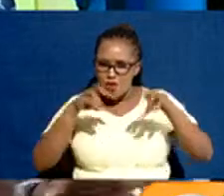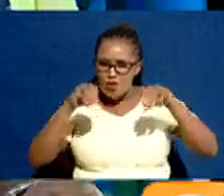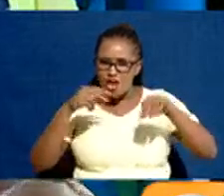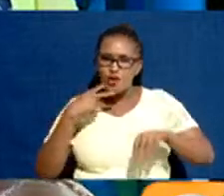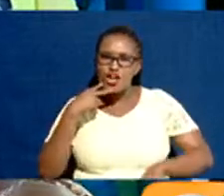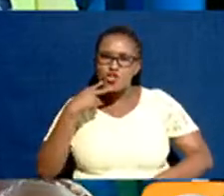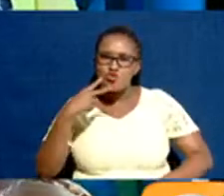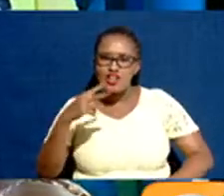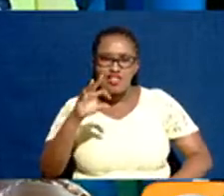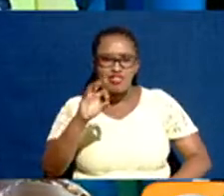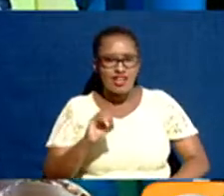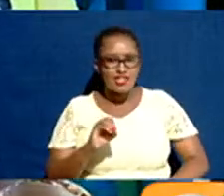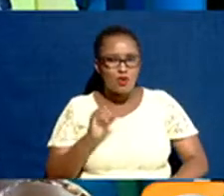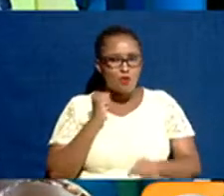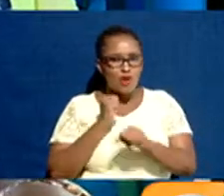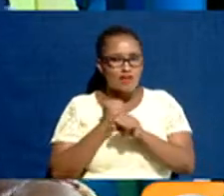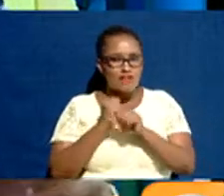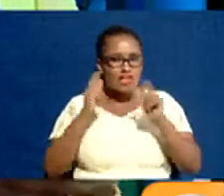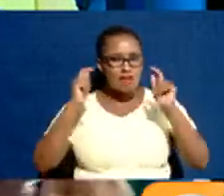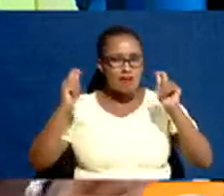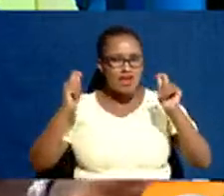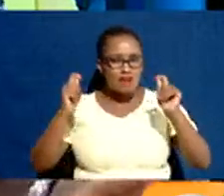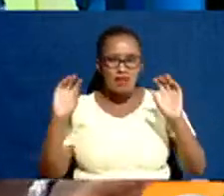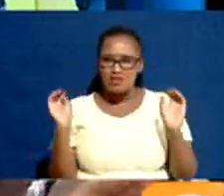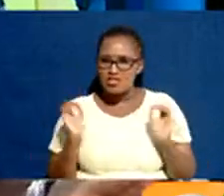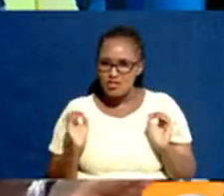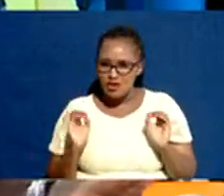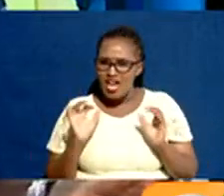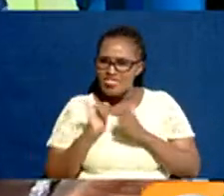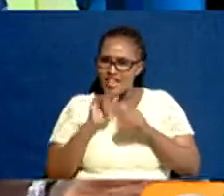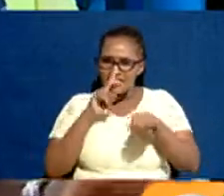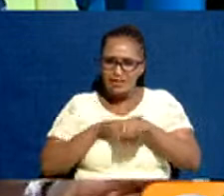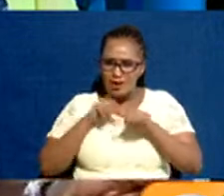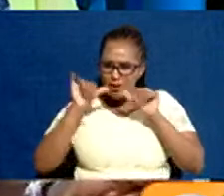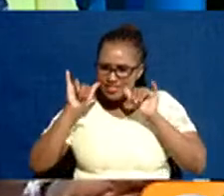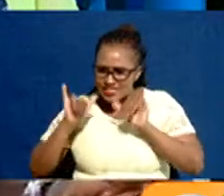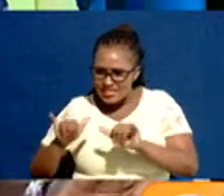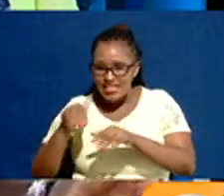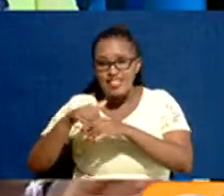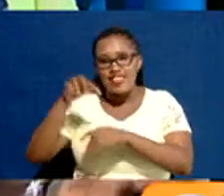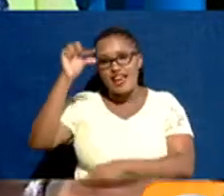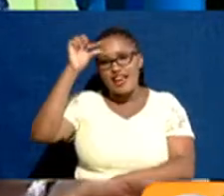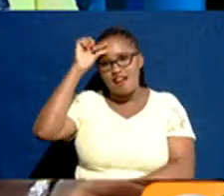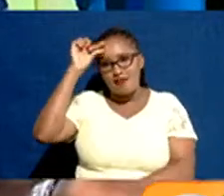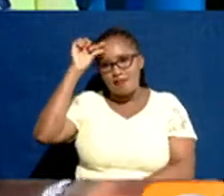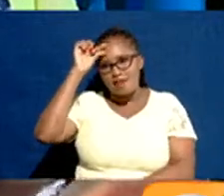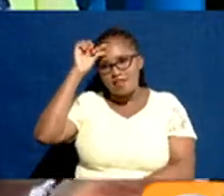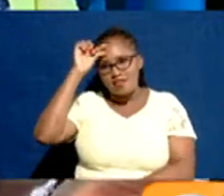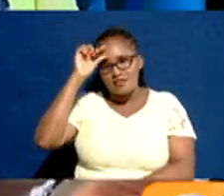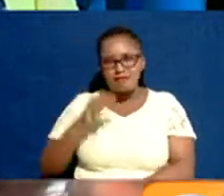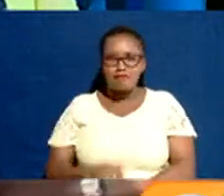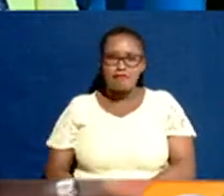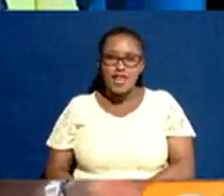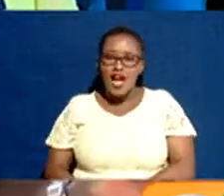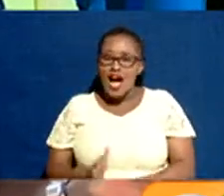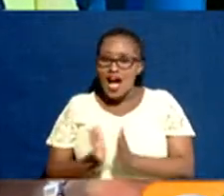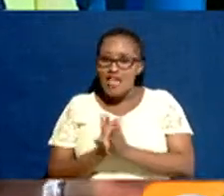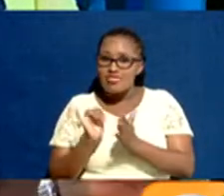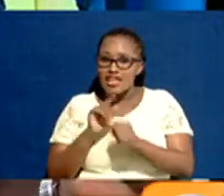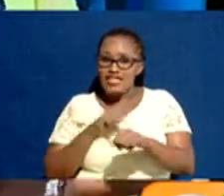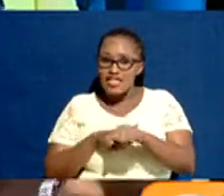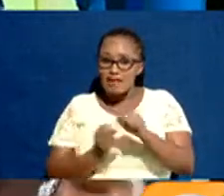they never called for Maandamano. They were right inside the government. The President Uhuru Kenyatta said his advisor is Raila Odinga. He's on